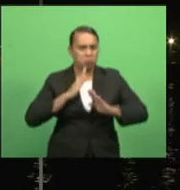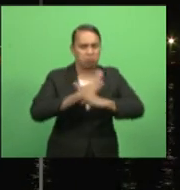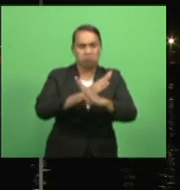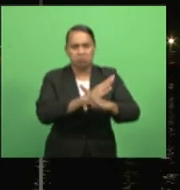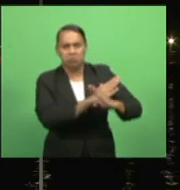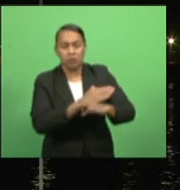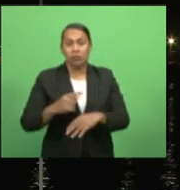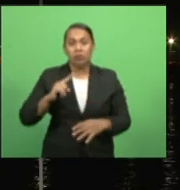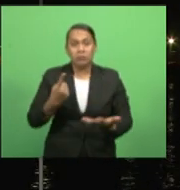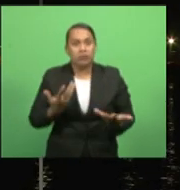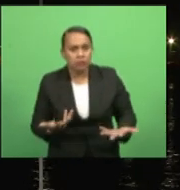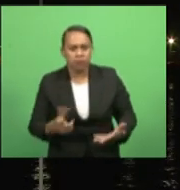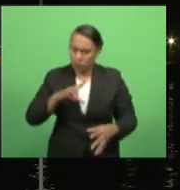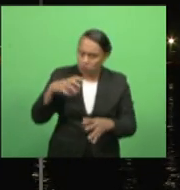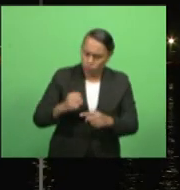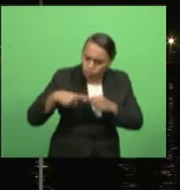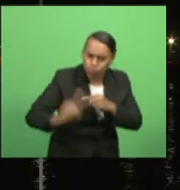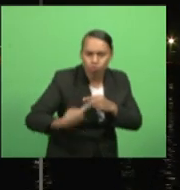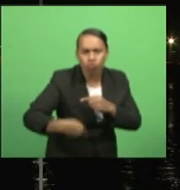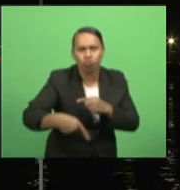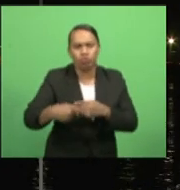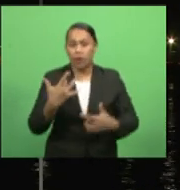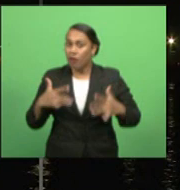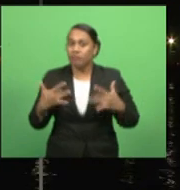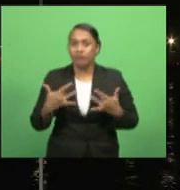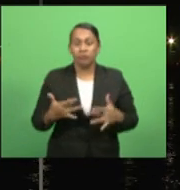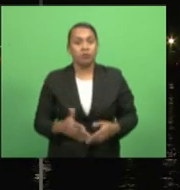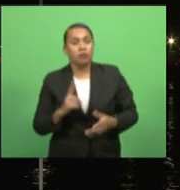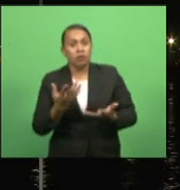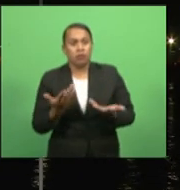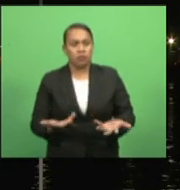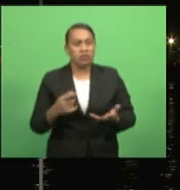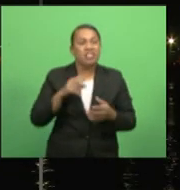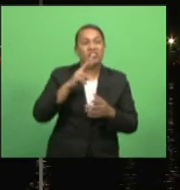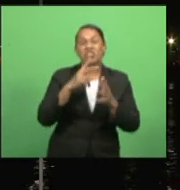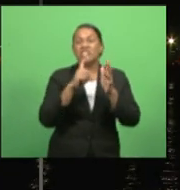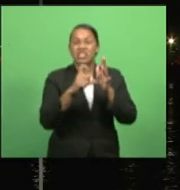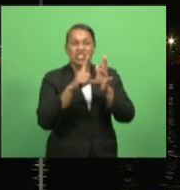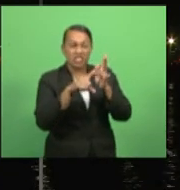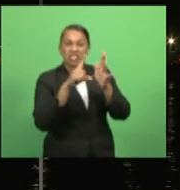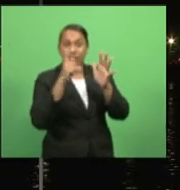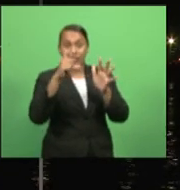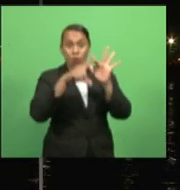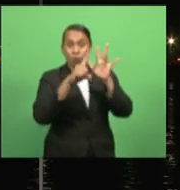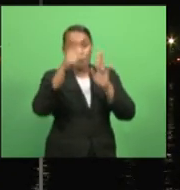go on. For the new CEO for Investment Fiji, Craig Strong, the pandemic also opens up an urgent